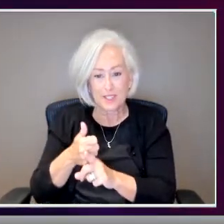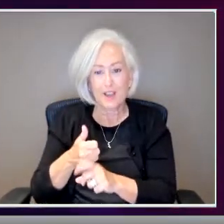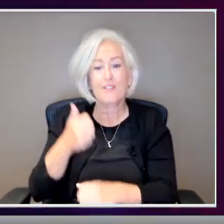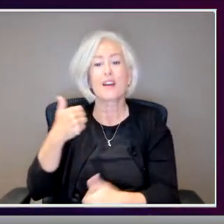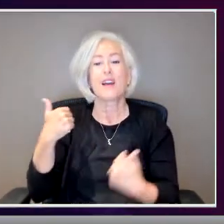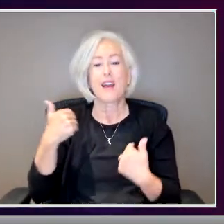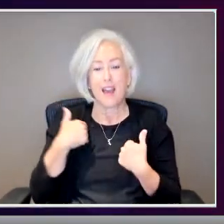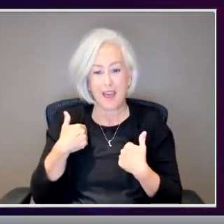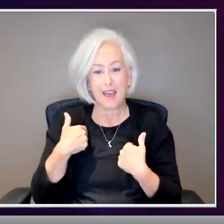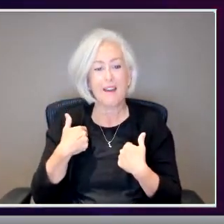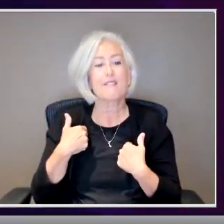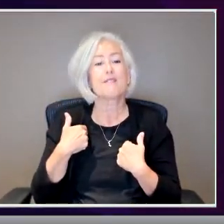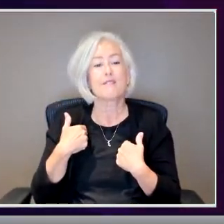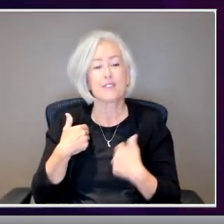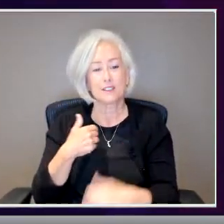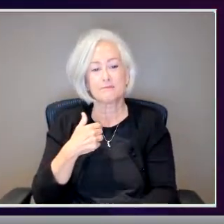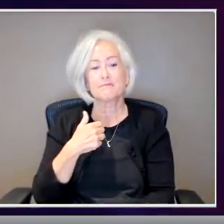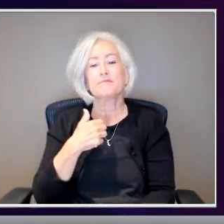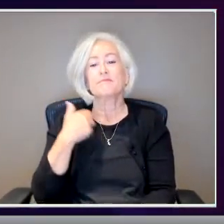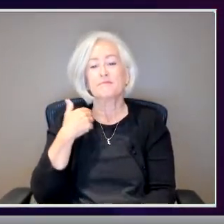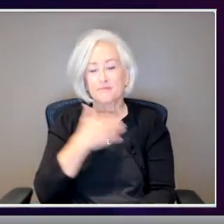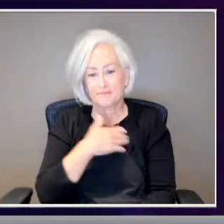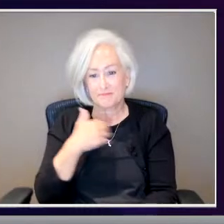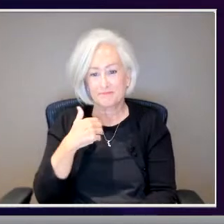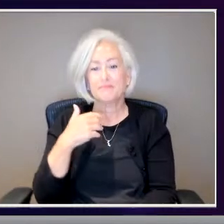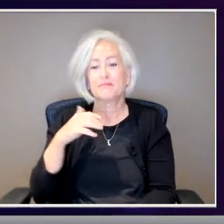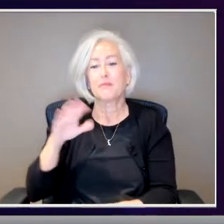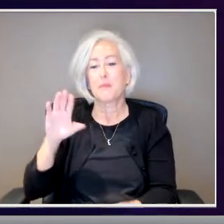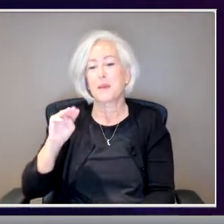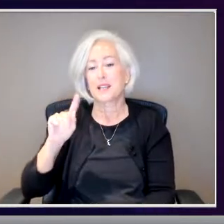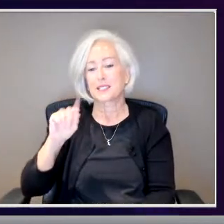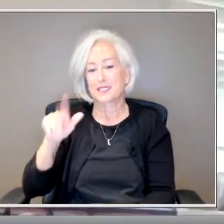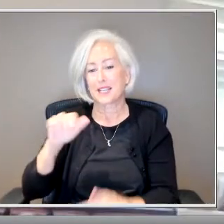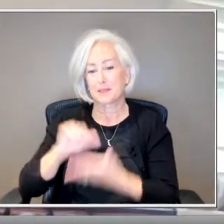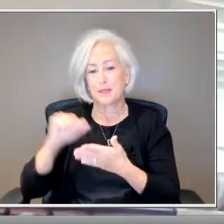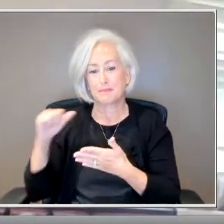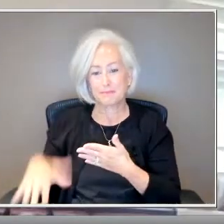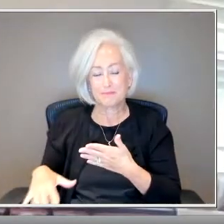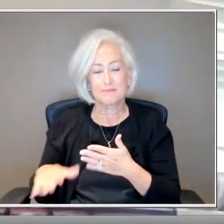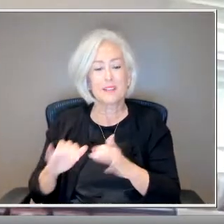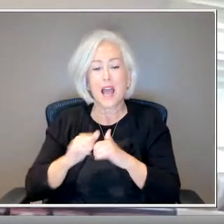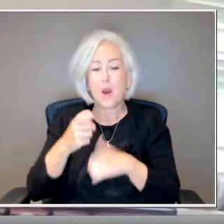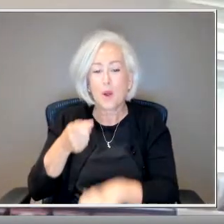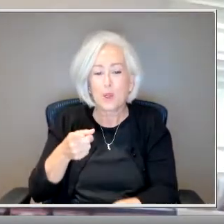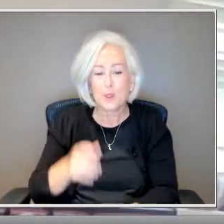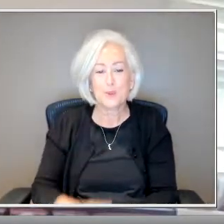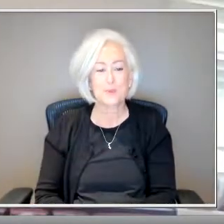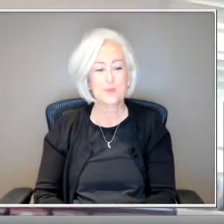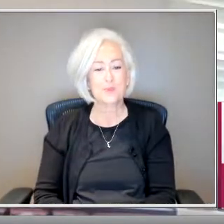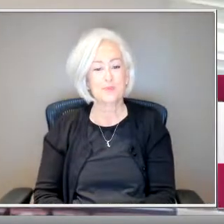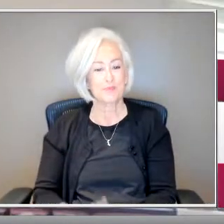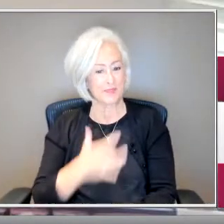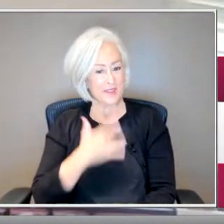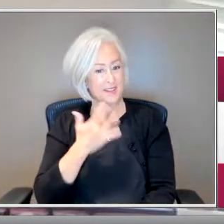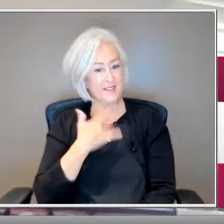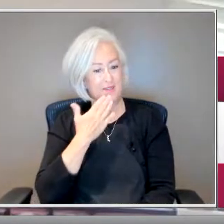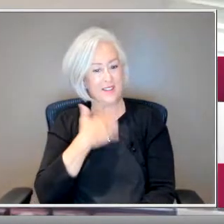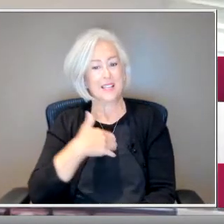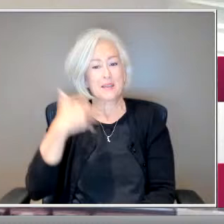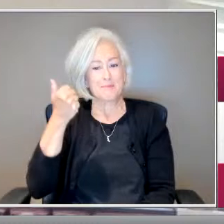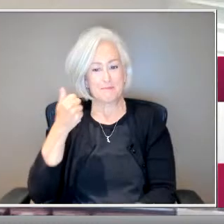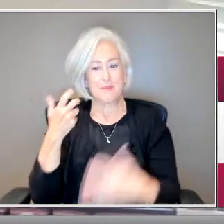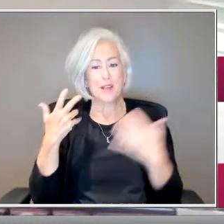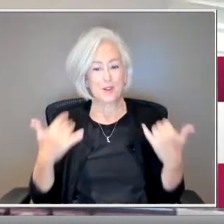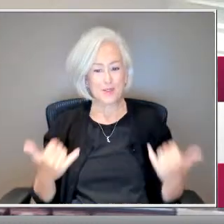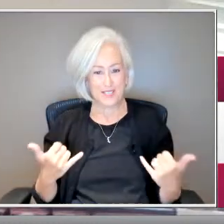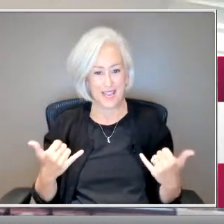mastectomy. Amy, how are you doing this morning? I'm doing well. I feel a lot better now that